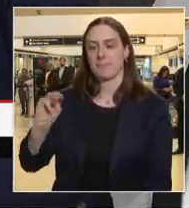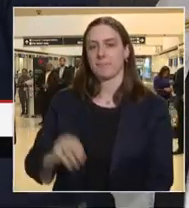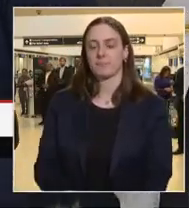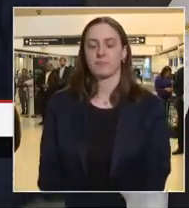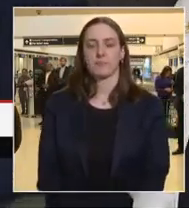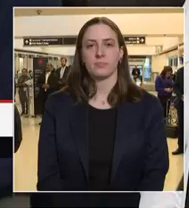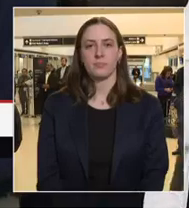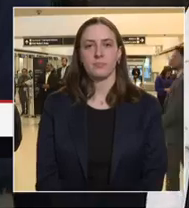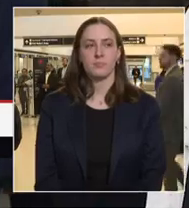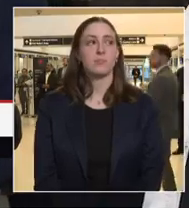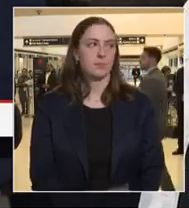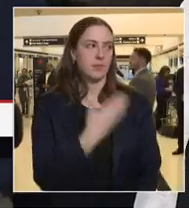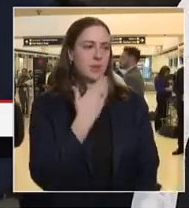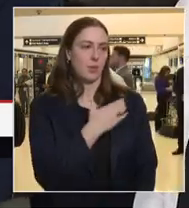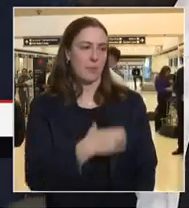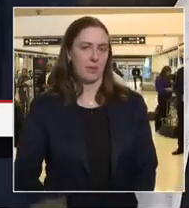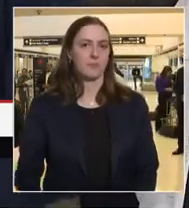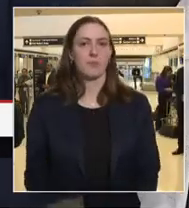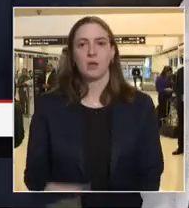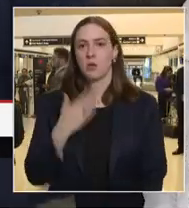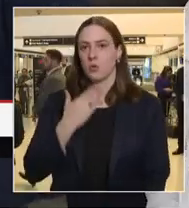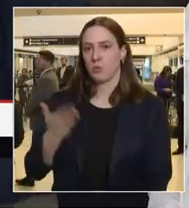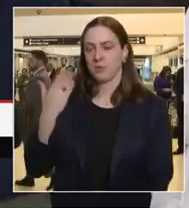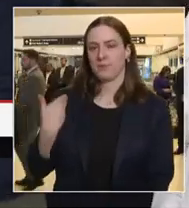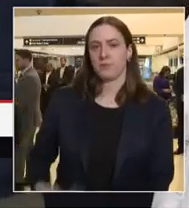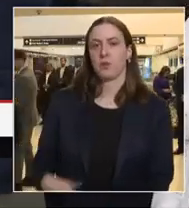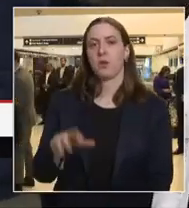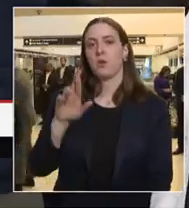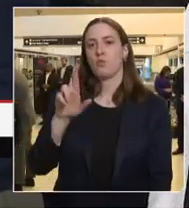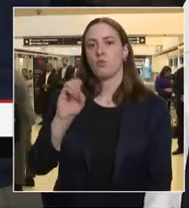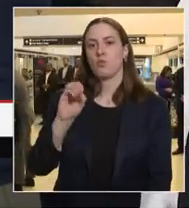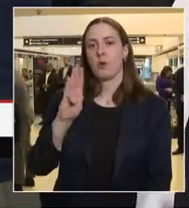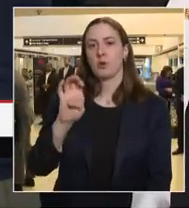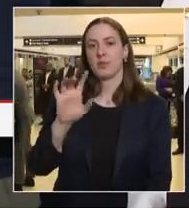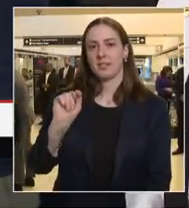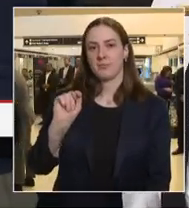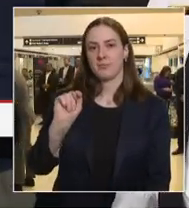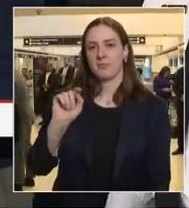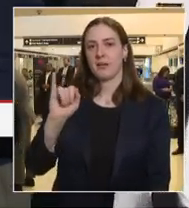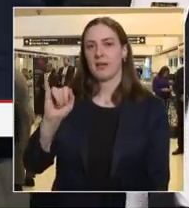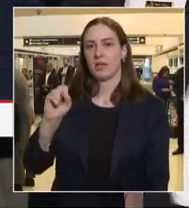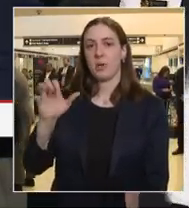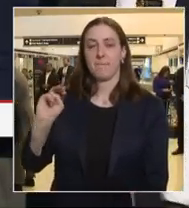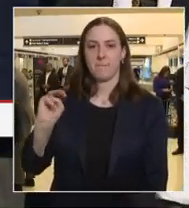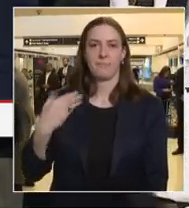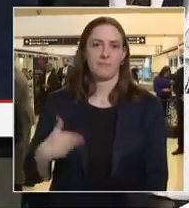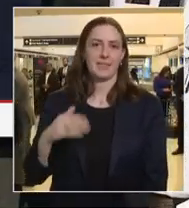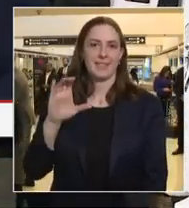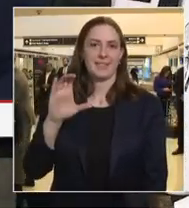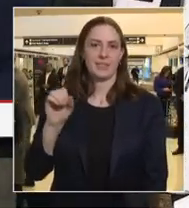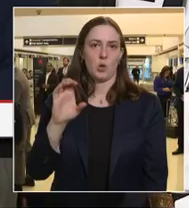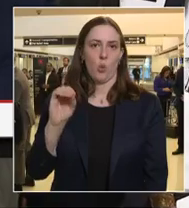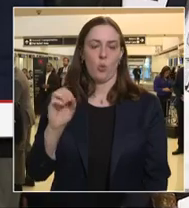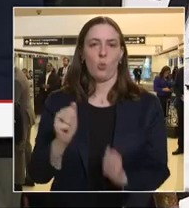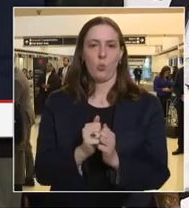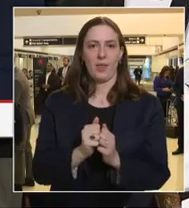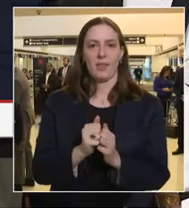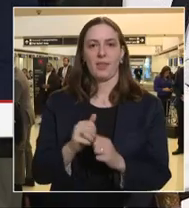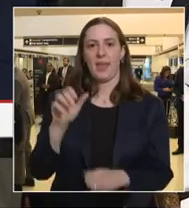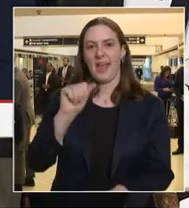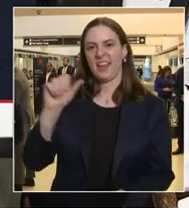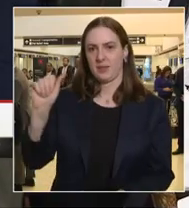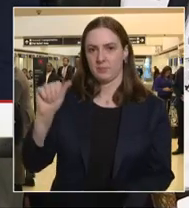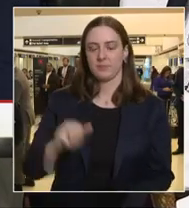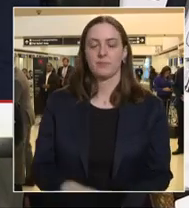Thank you, Mayor. Good morning. I'm Robert Isom, the CEO of American Airlines. I want to express my sincere condolences